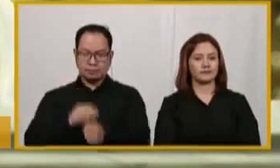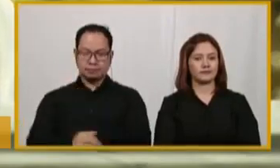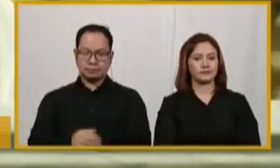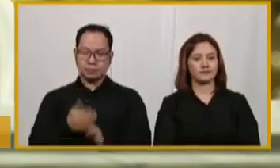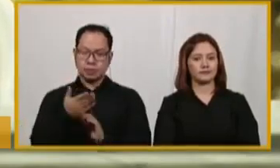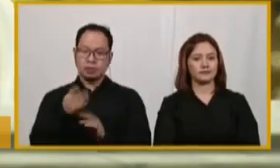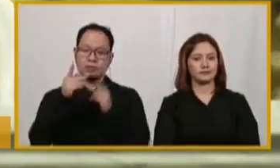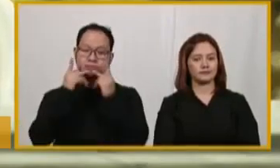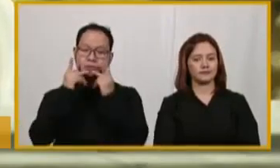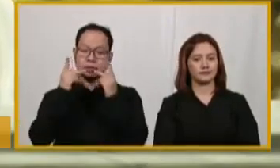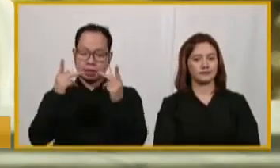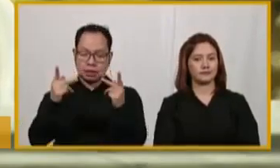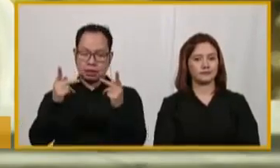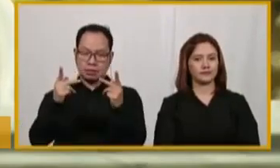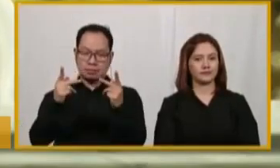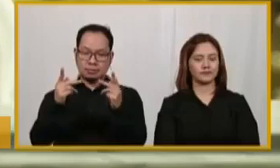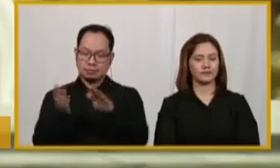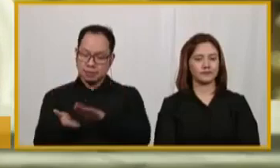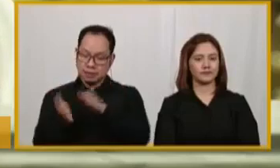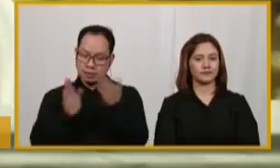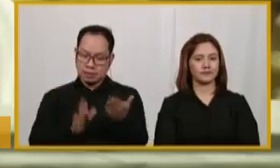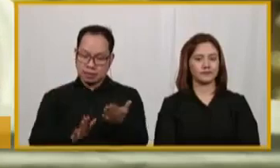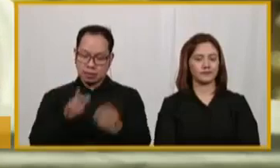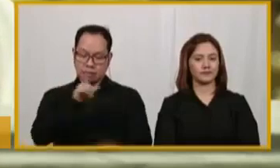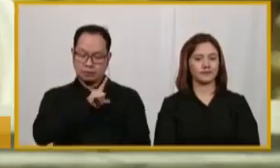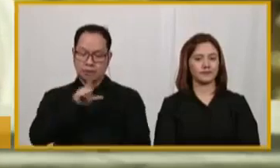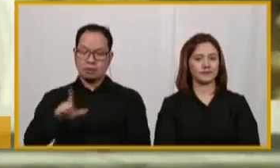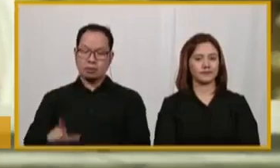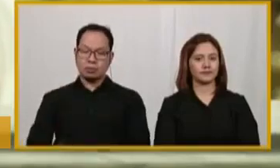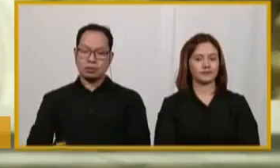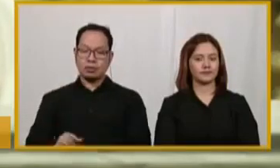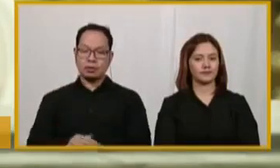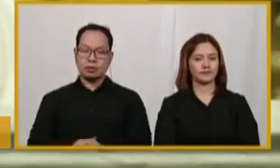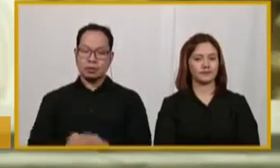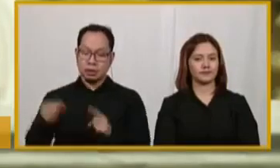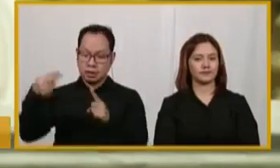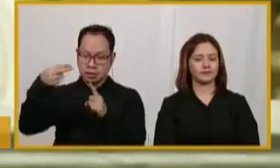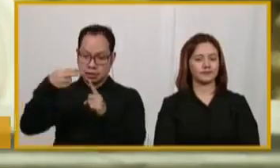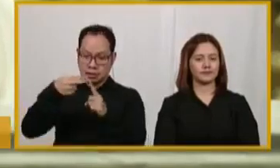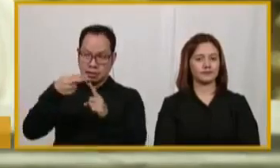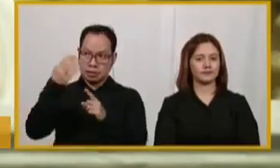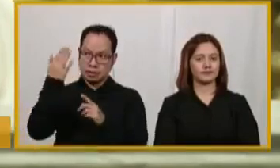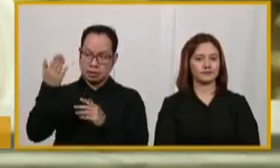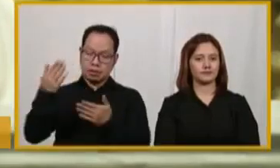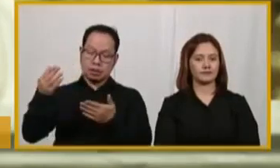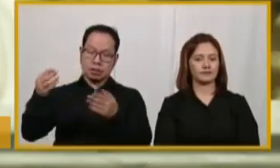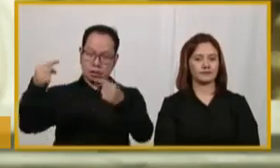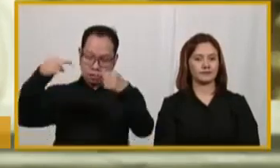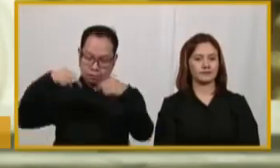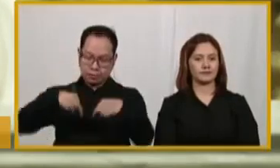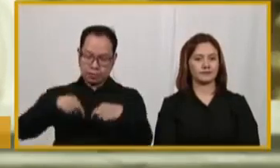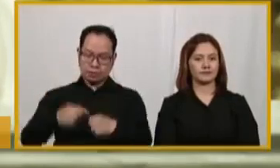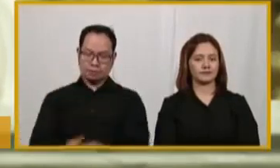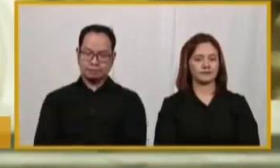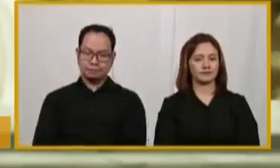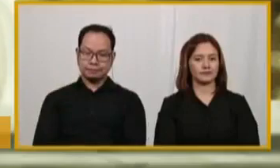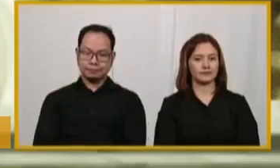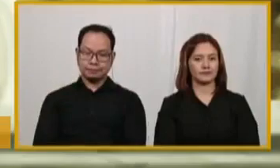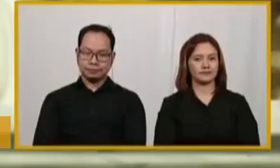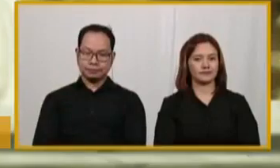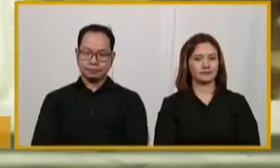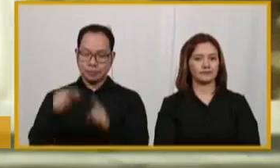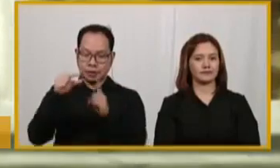you proclaim the death of the Lord until he comes."